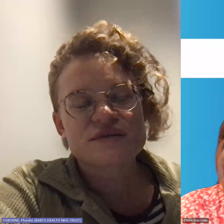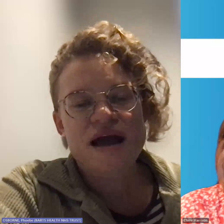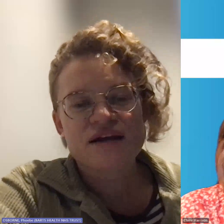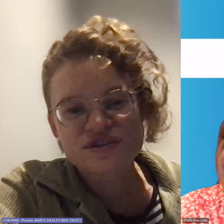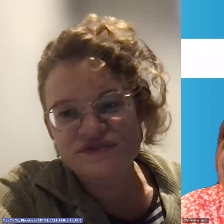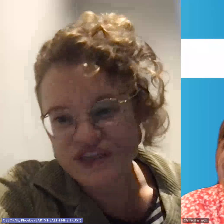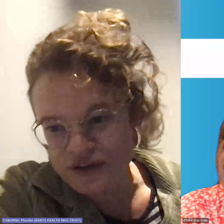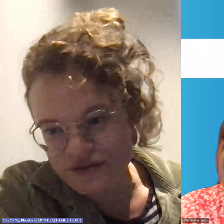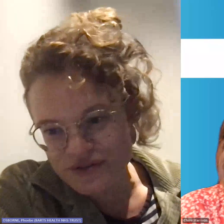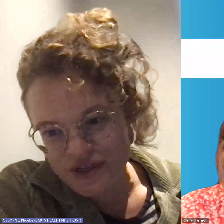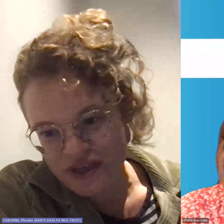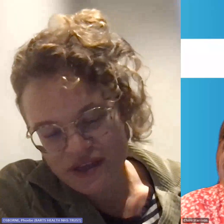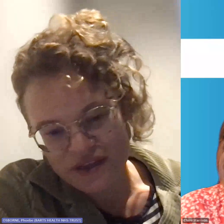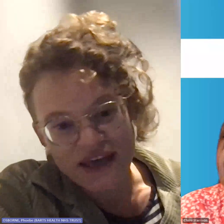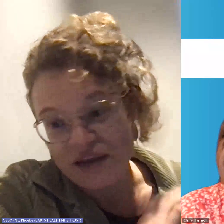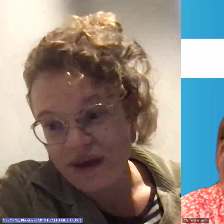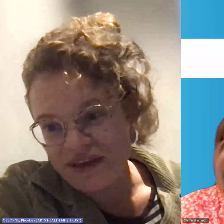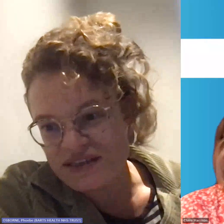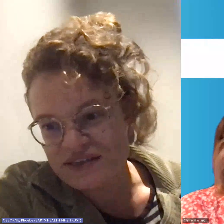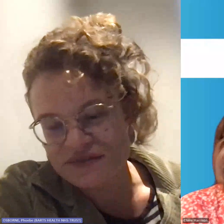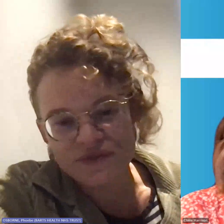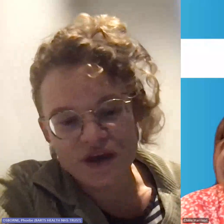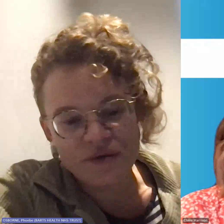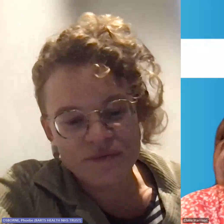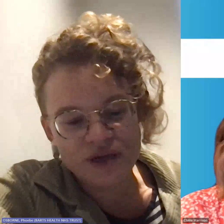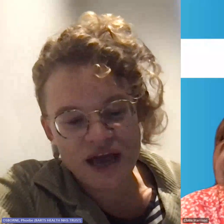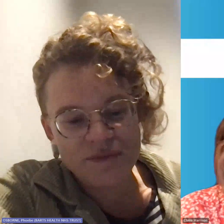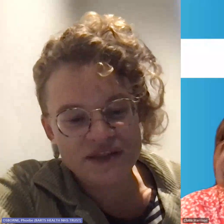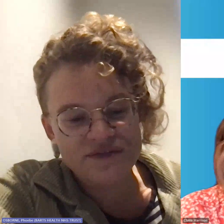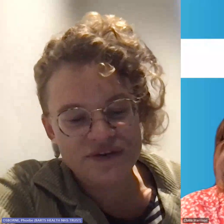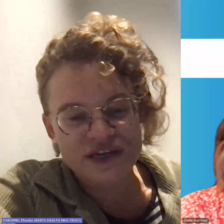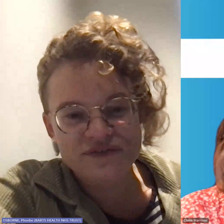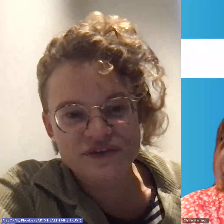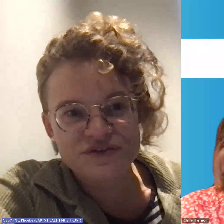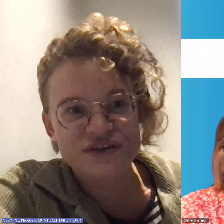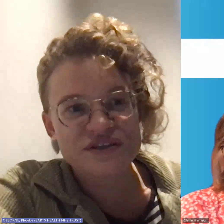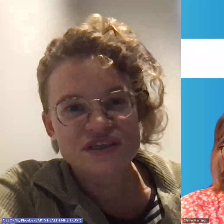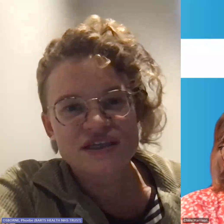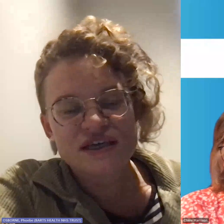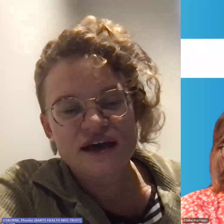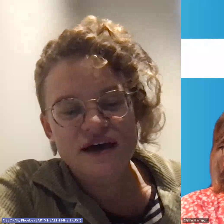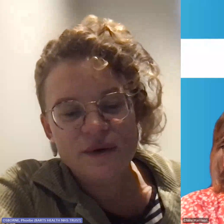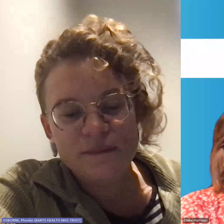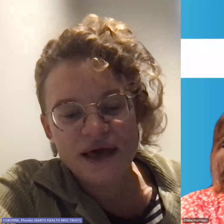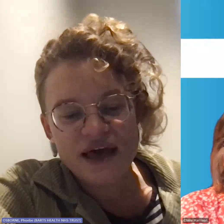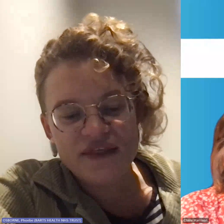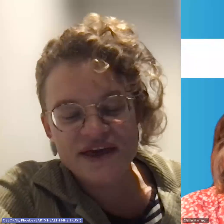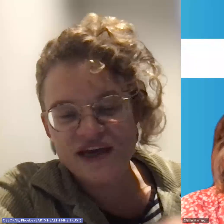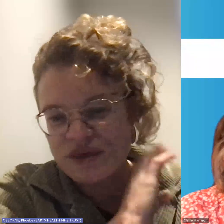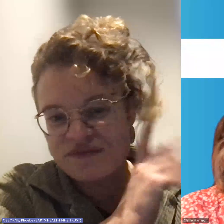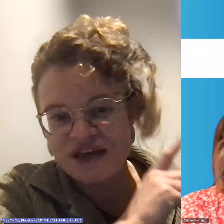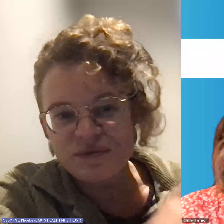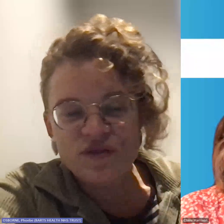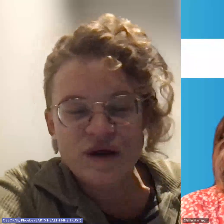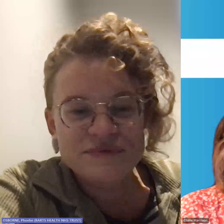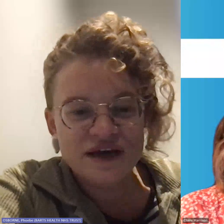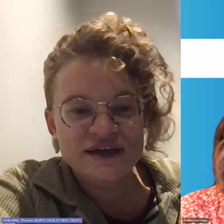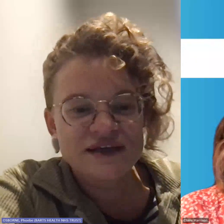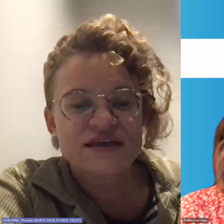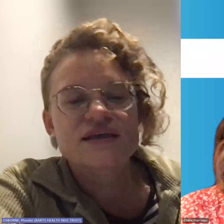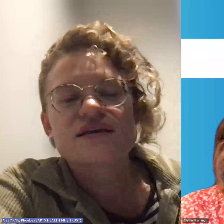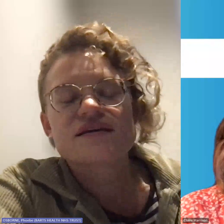be recording some how-to videos. Anyway, that's going to happen in the very near future. And they're going to be